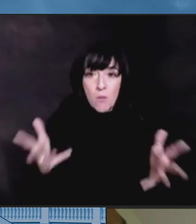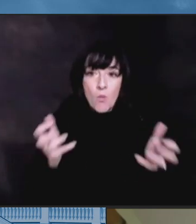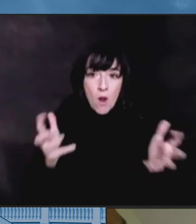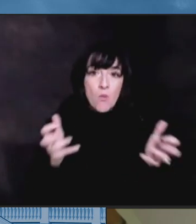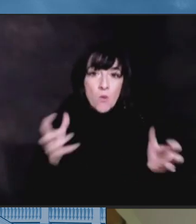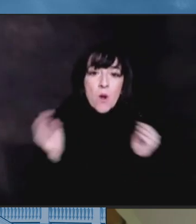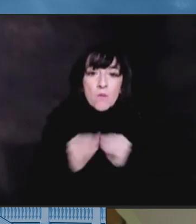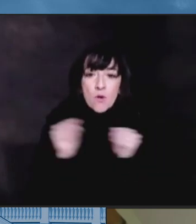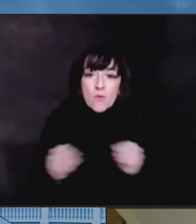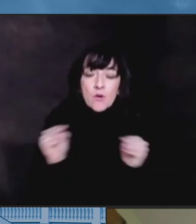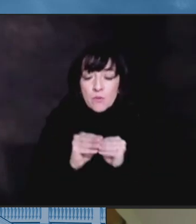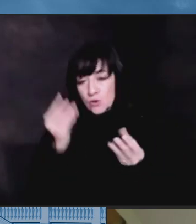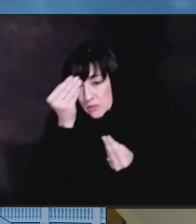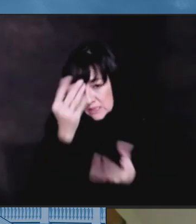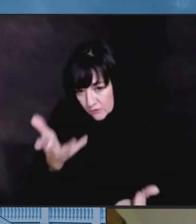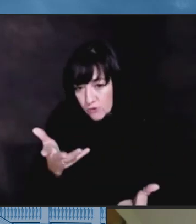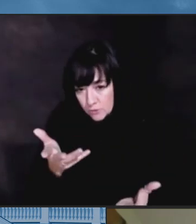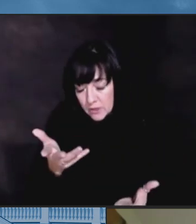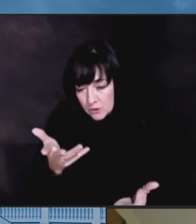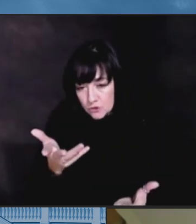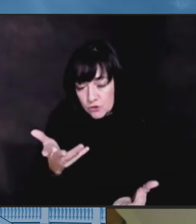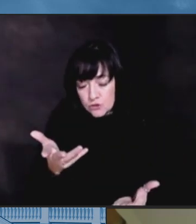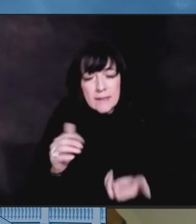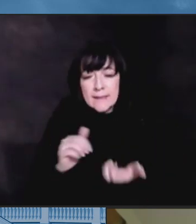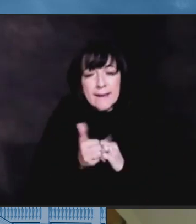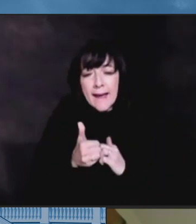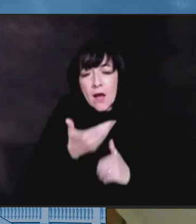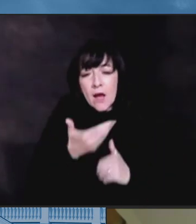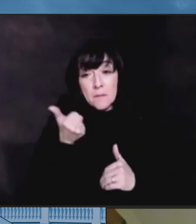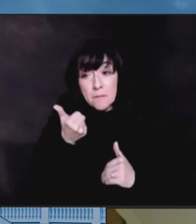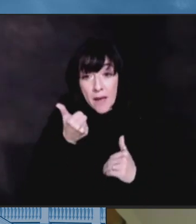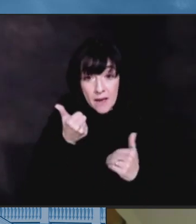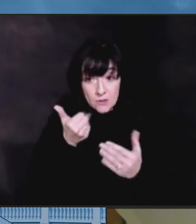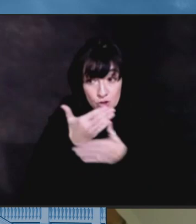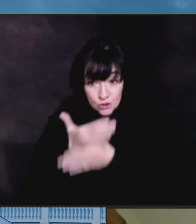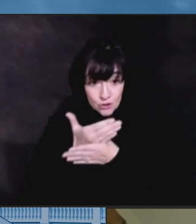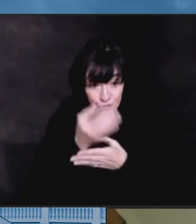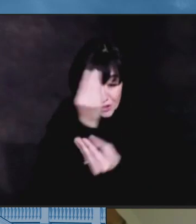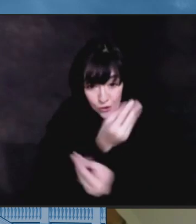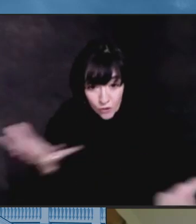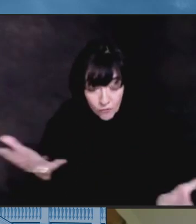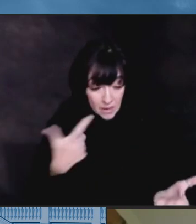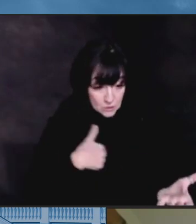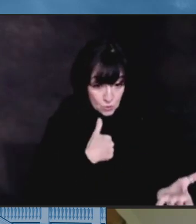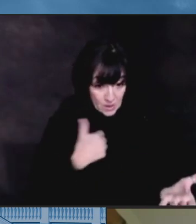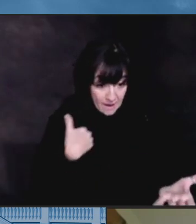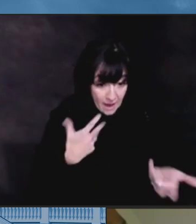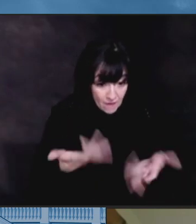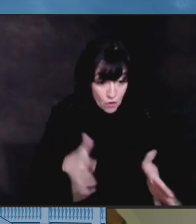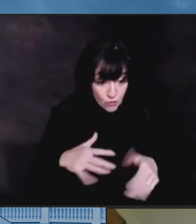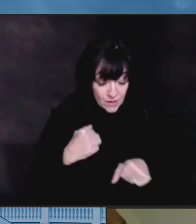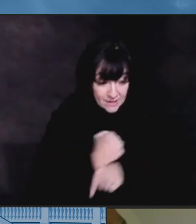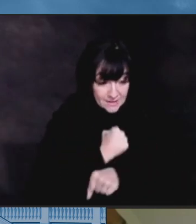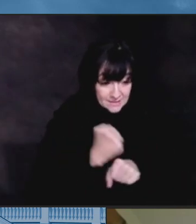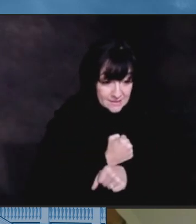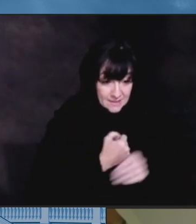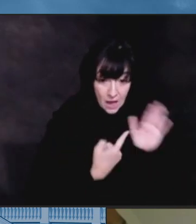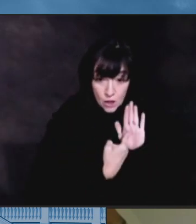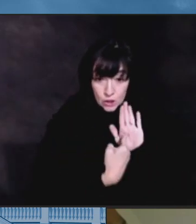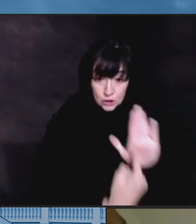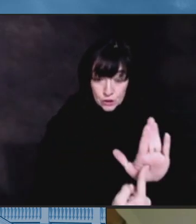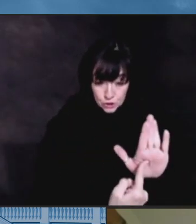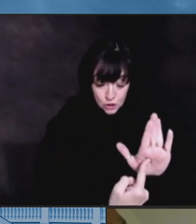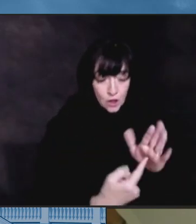we're trying to find what's the best way to do that. Do we have the data already? Do we have to find different ways to get